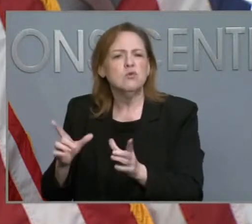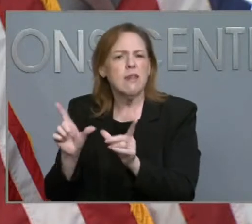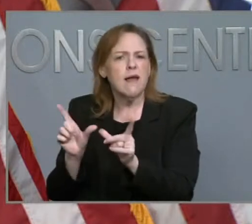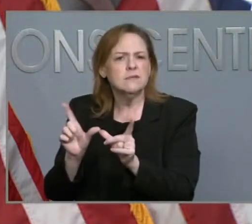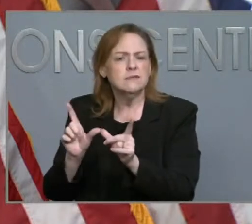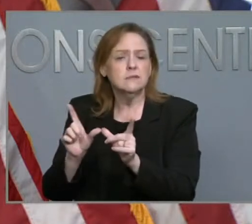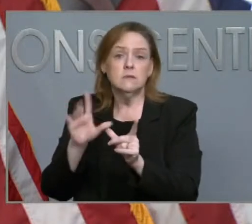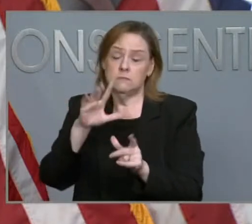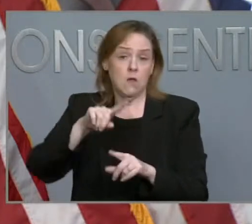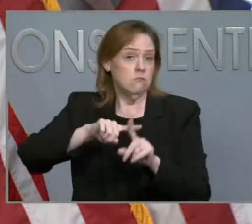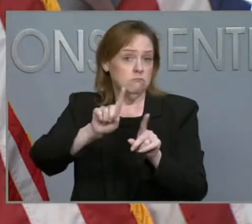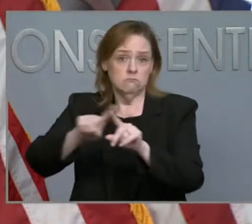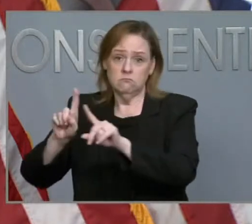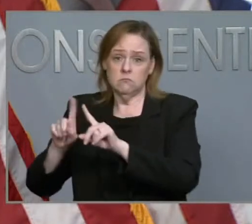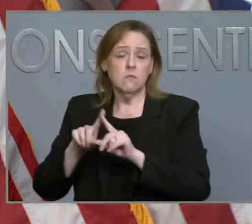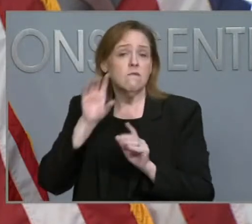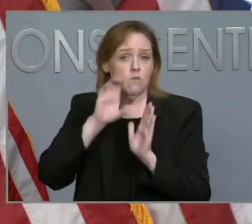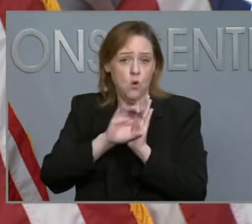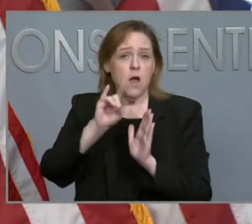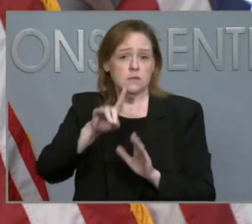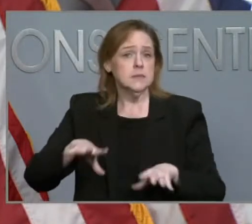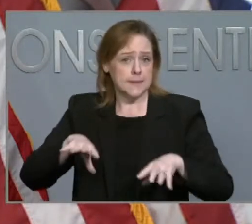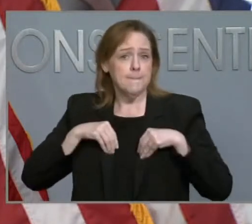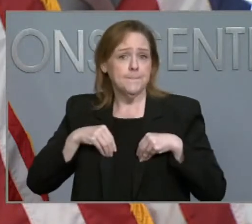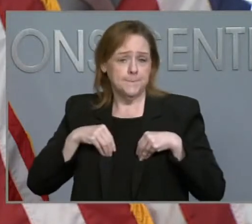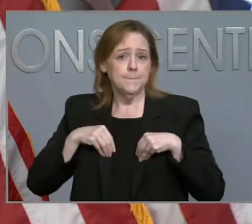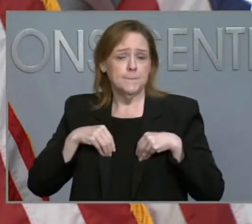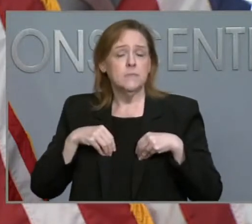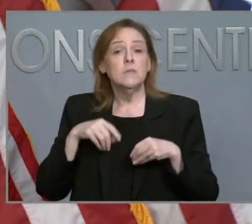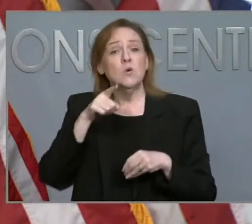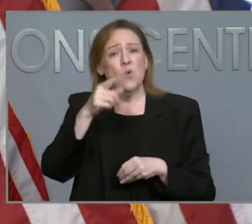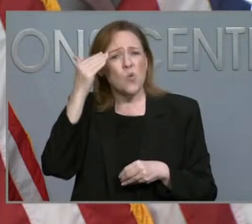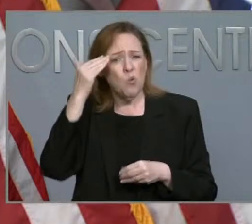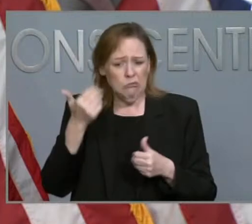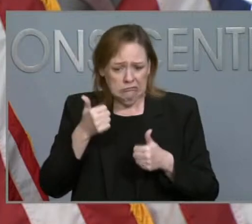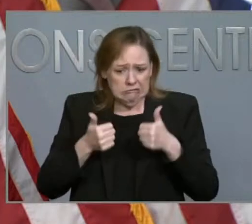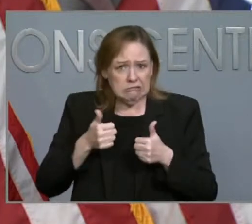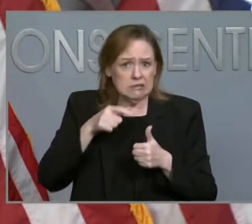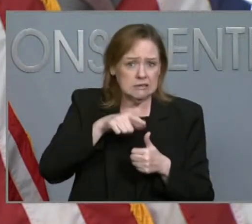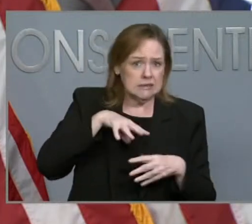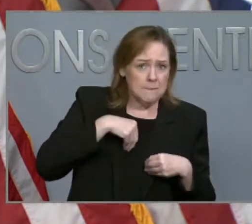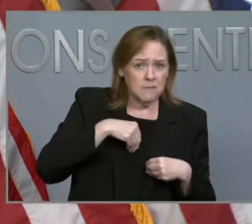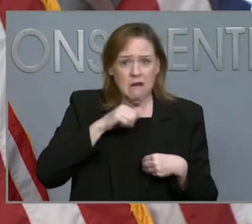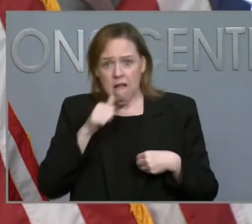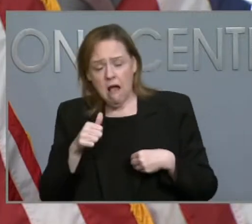types of photo ID will be accepted. Go to